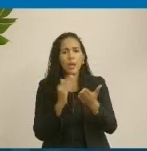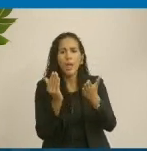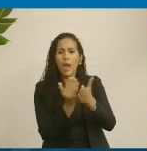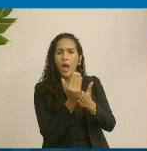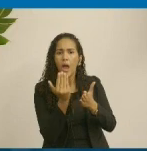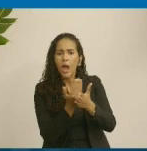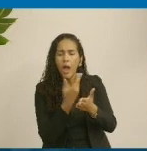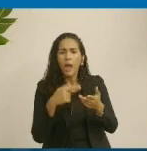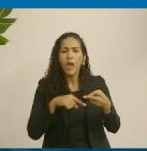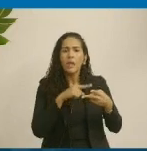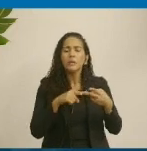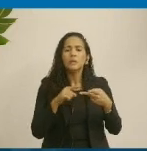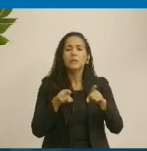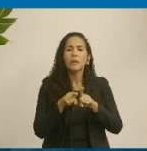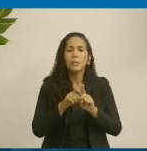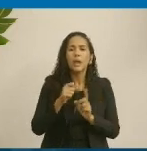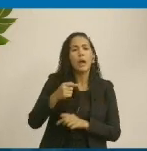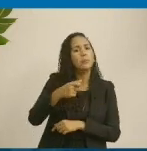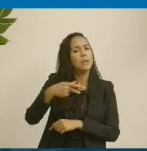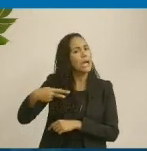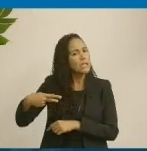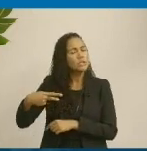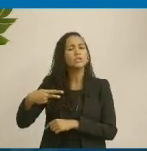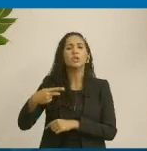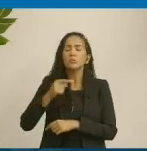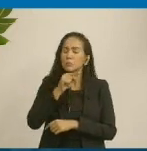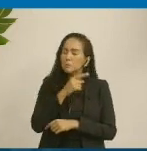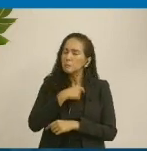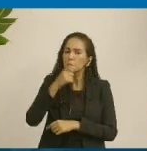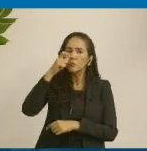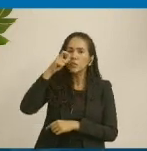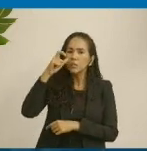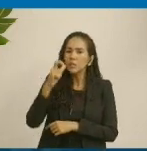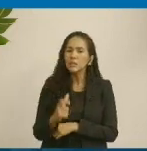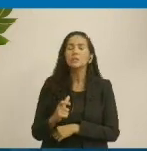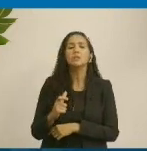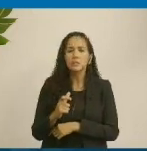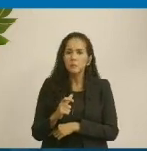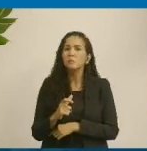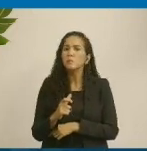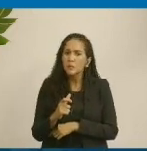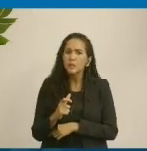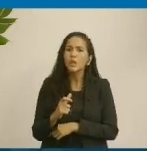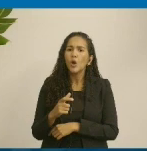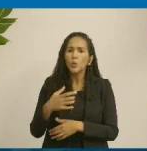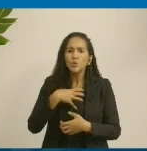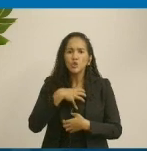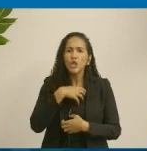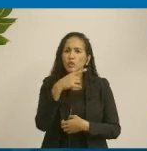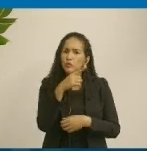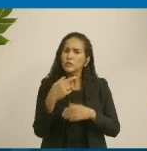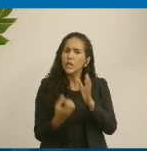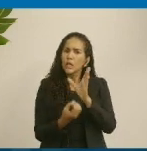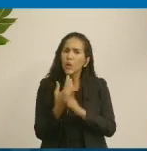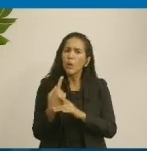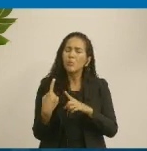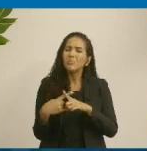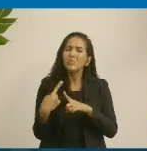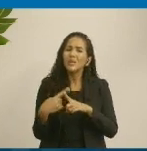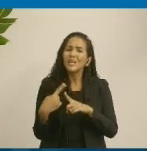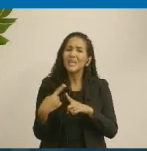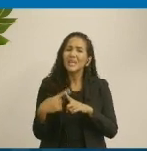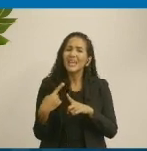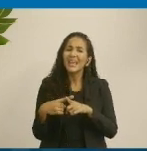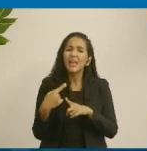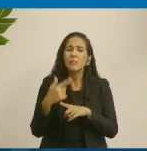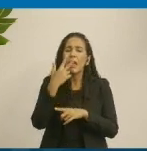really bite-sized efforts here. How do we on-ramp behavior that gets people away from procrastination, away from status quo bias, that gets them doing things